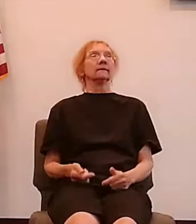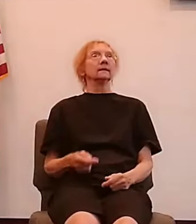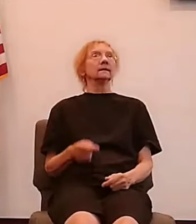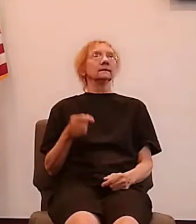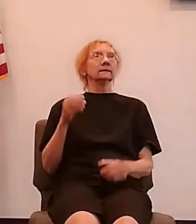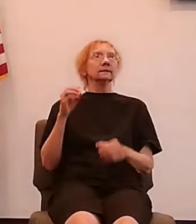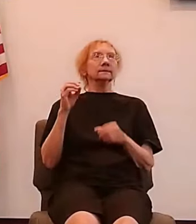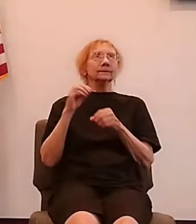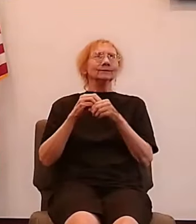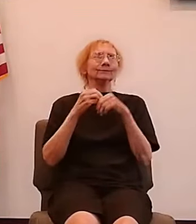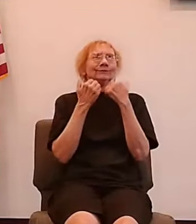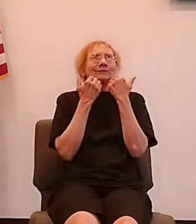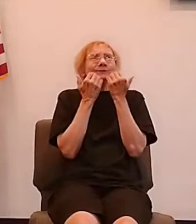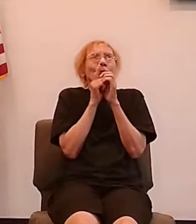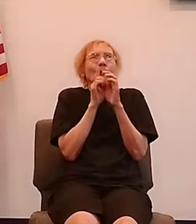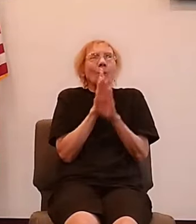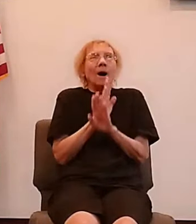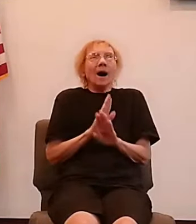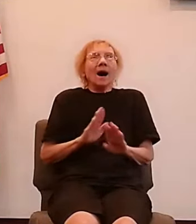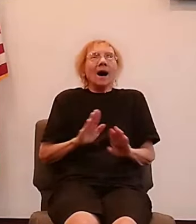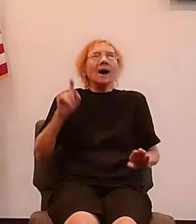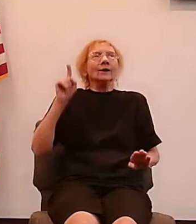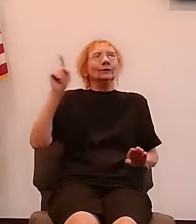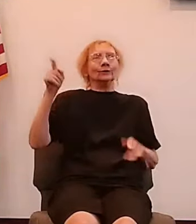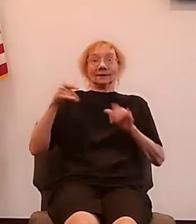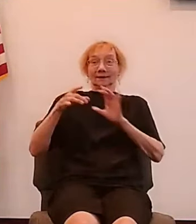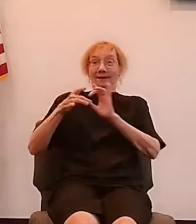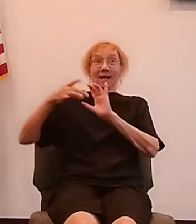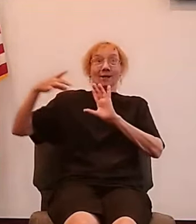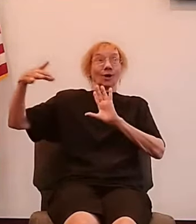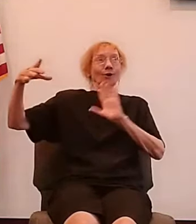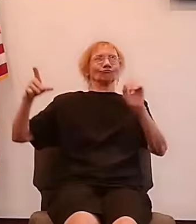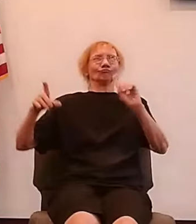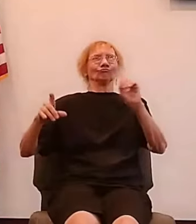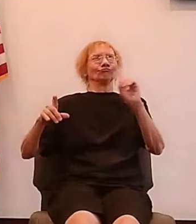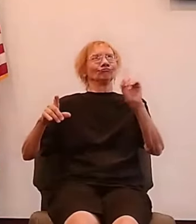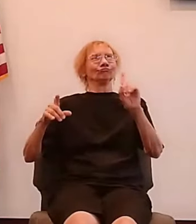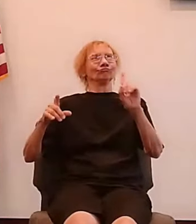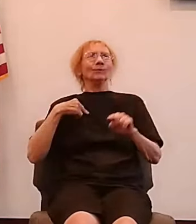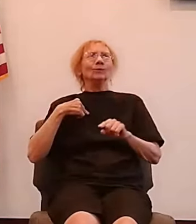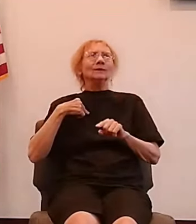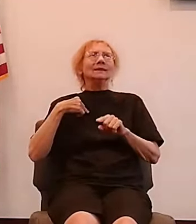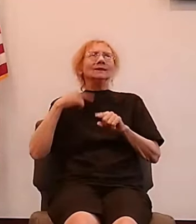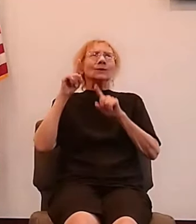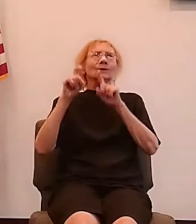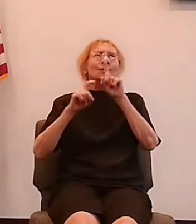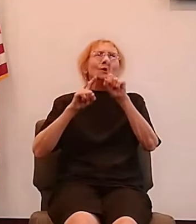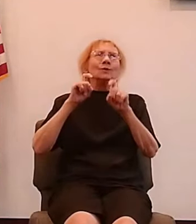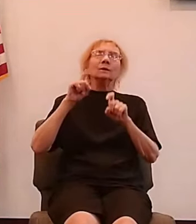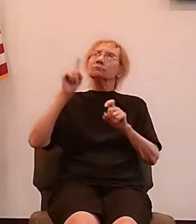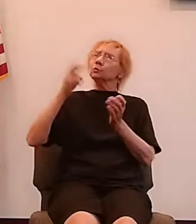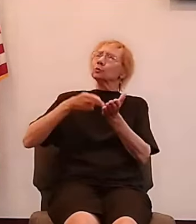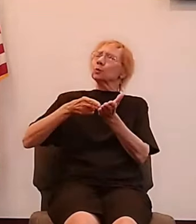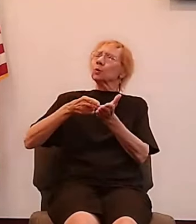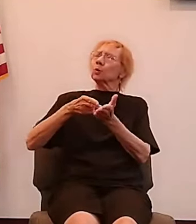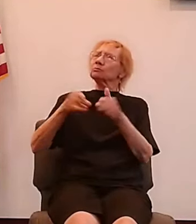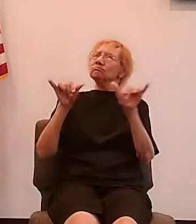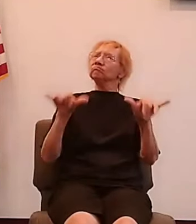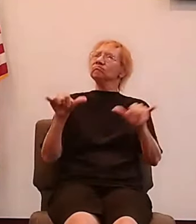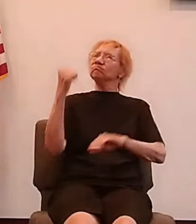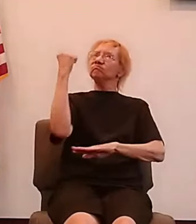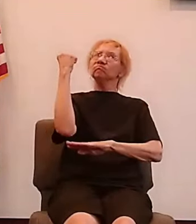In the silence you won't let go, in the questions your truth will hold,